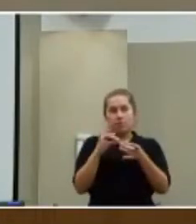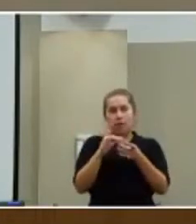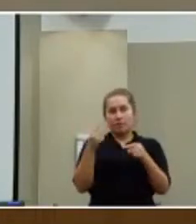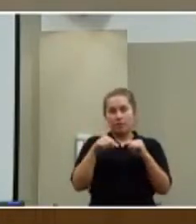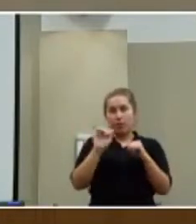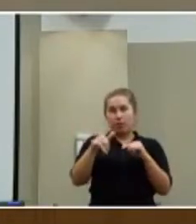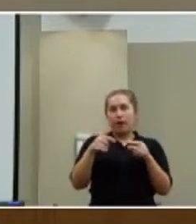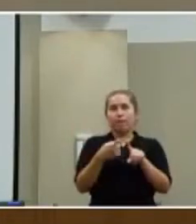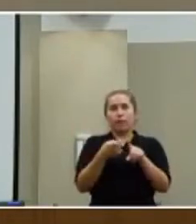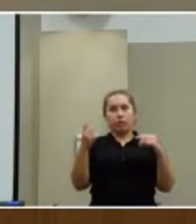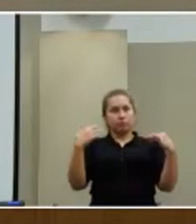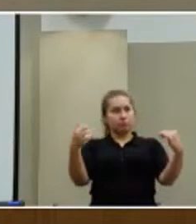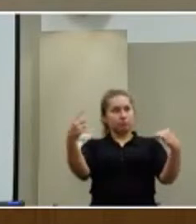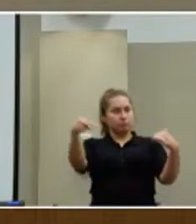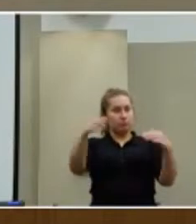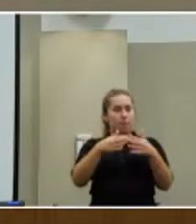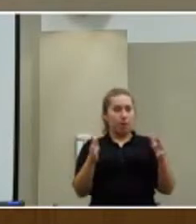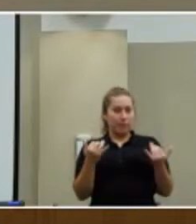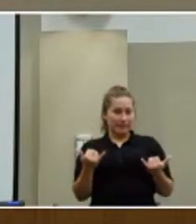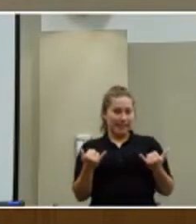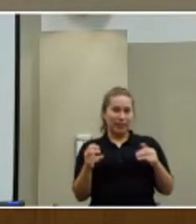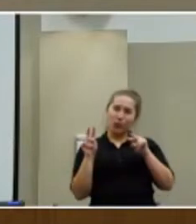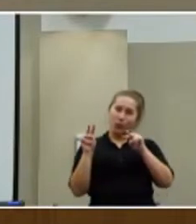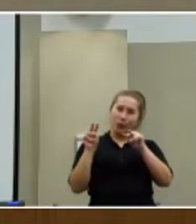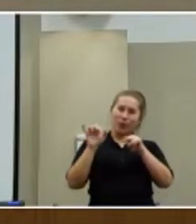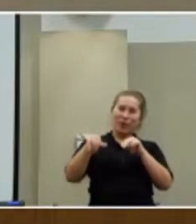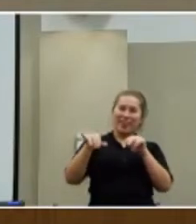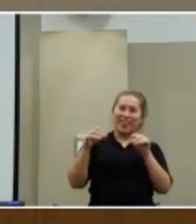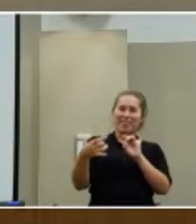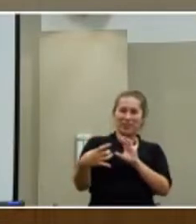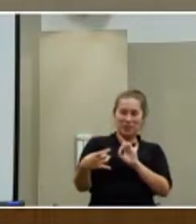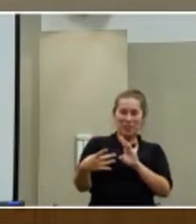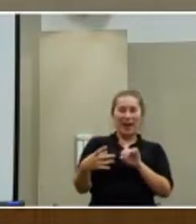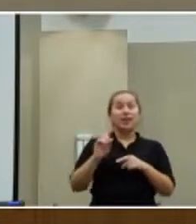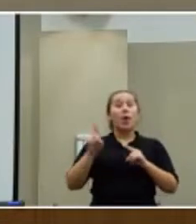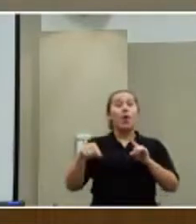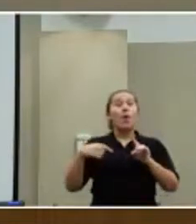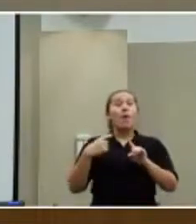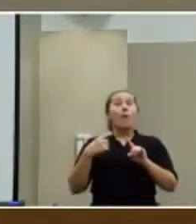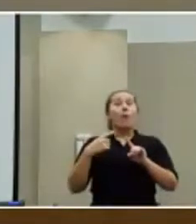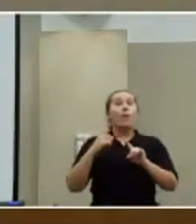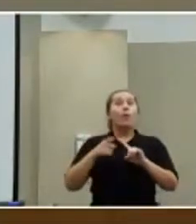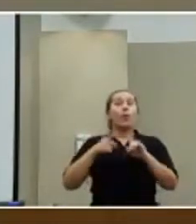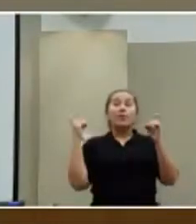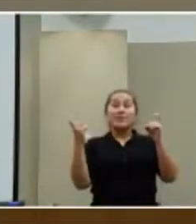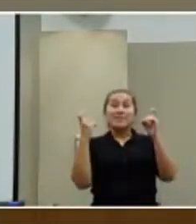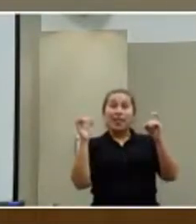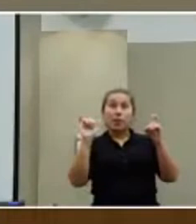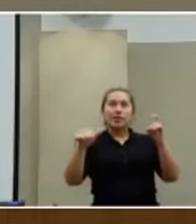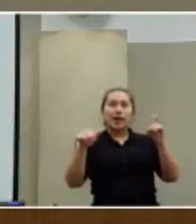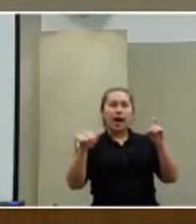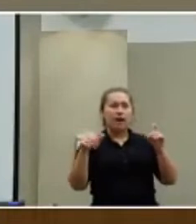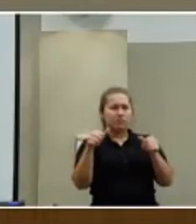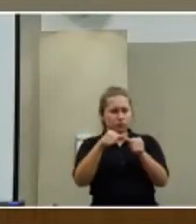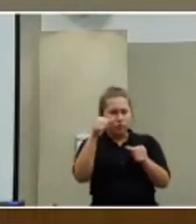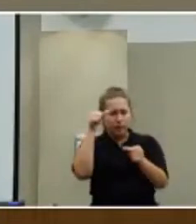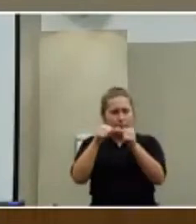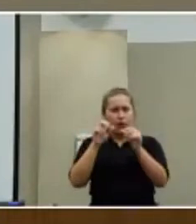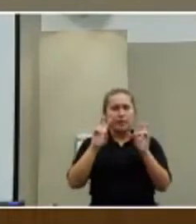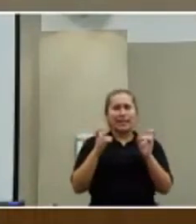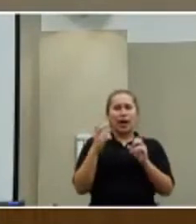general public today, and we look forward to that. So when we celebrate that today, remember it's Title II and Title